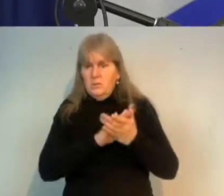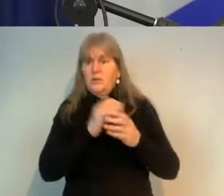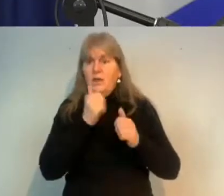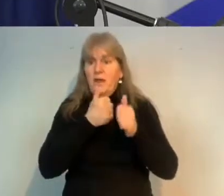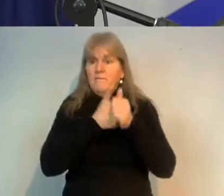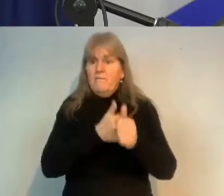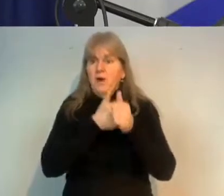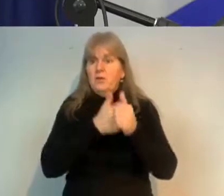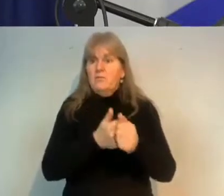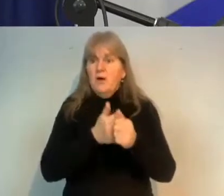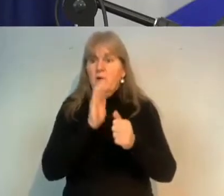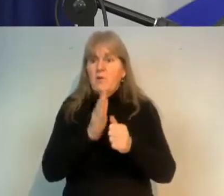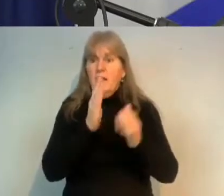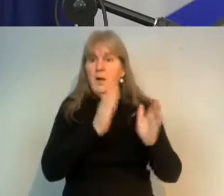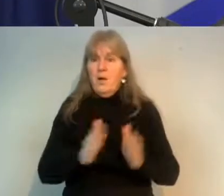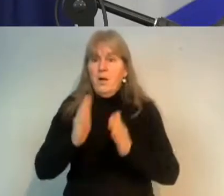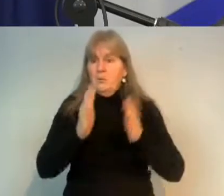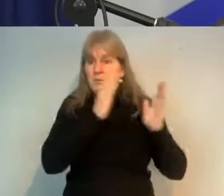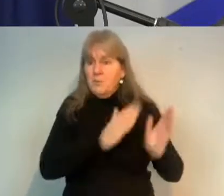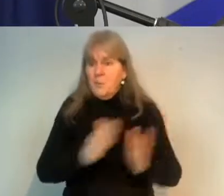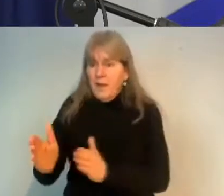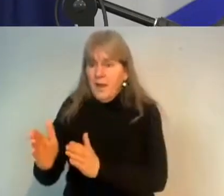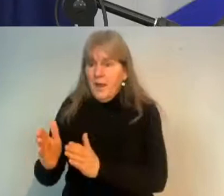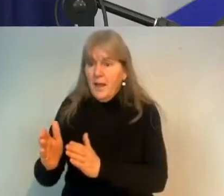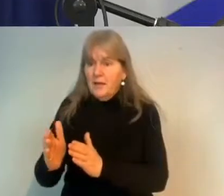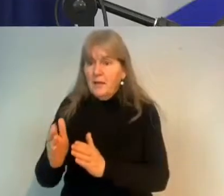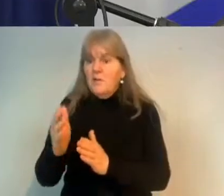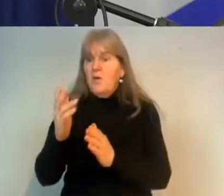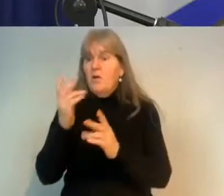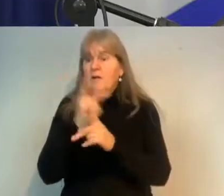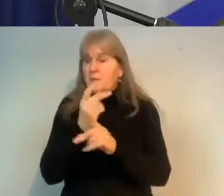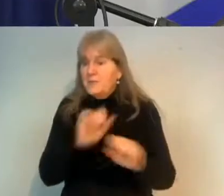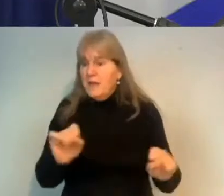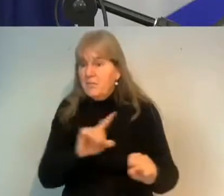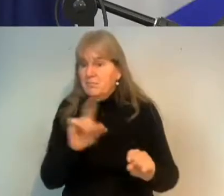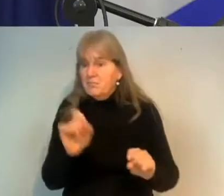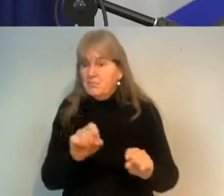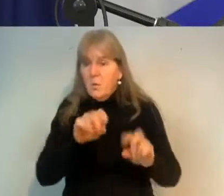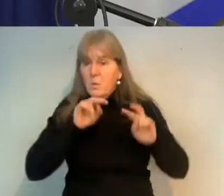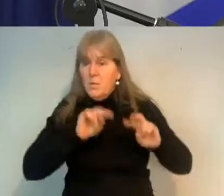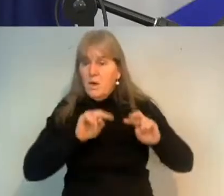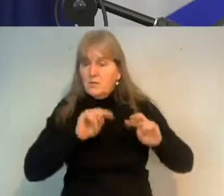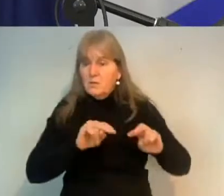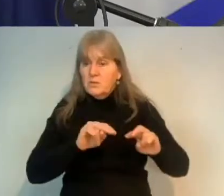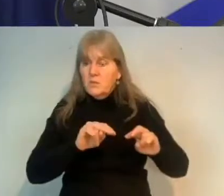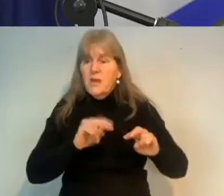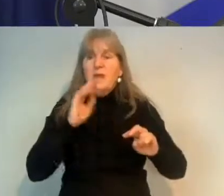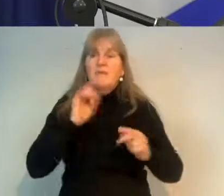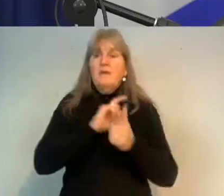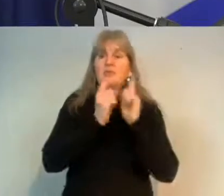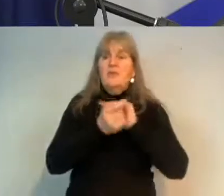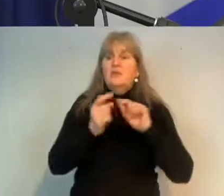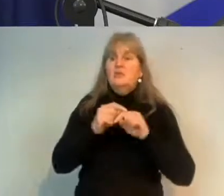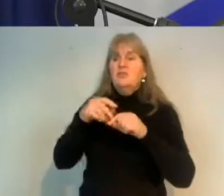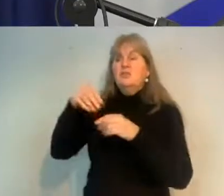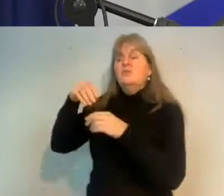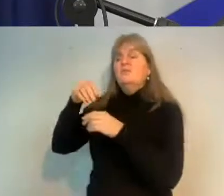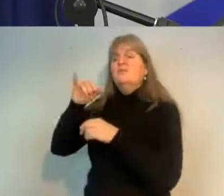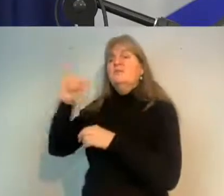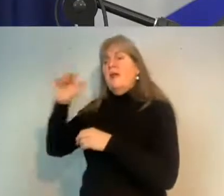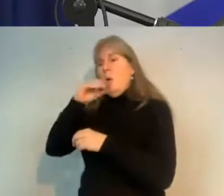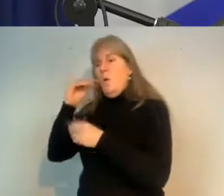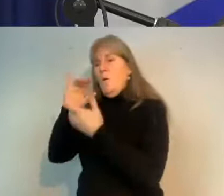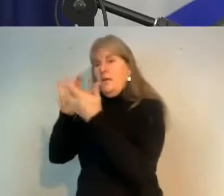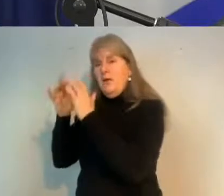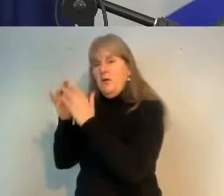keep kids safe and healthy. We know that if we move to virtual learning, even if we move to part-time virtual learning, as we had in the